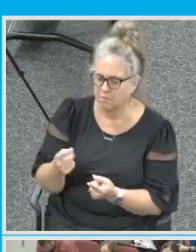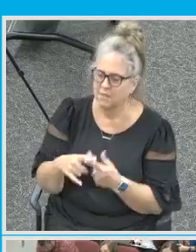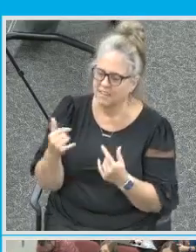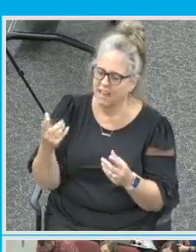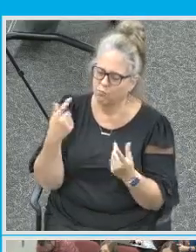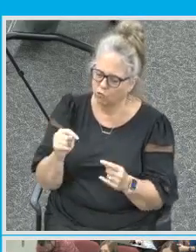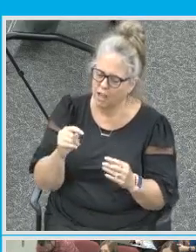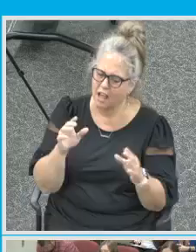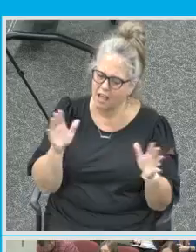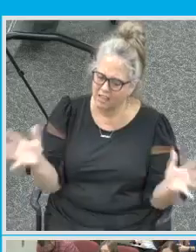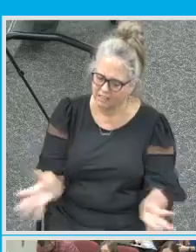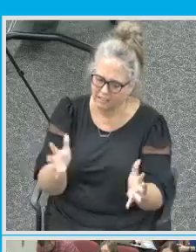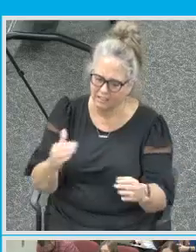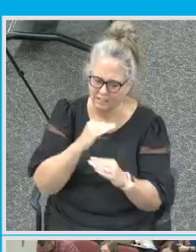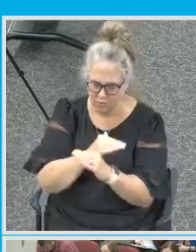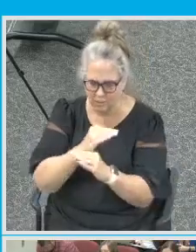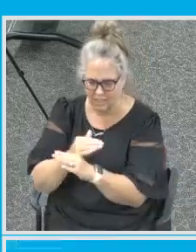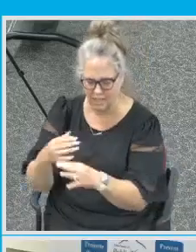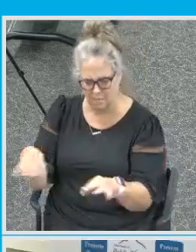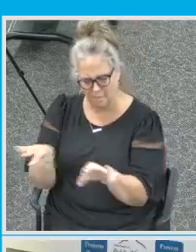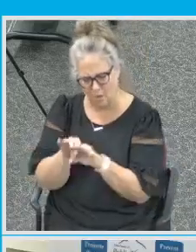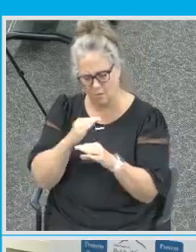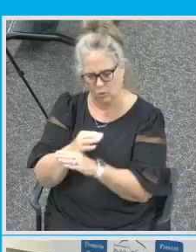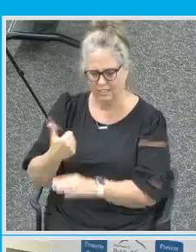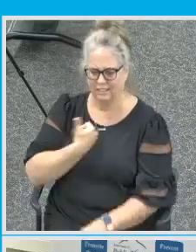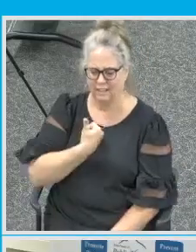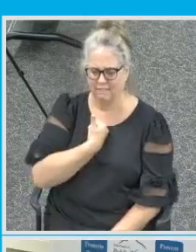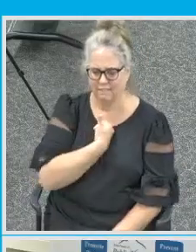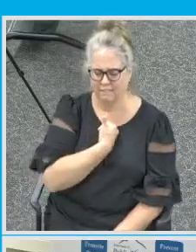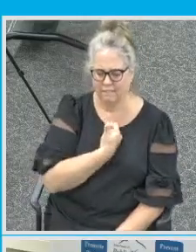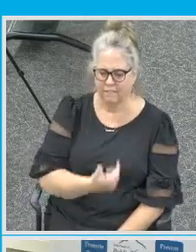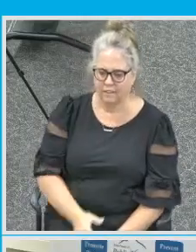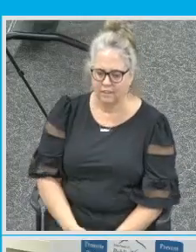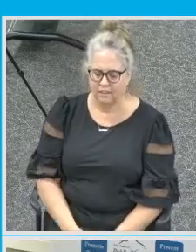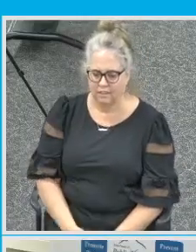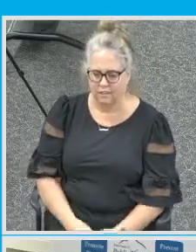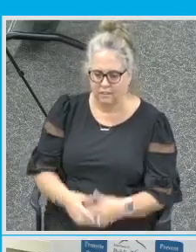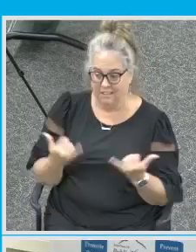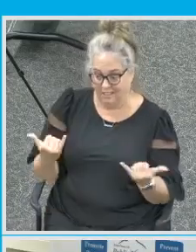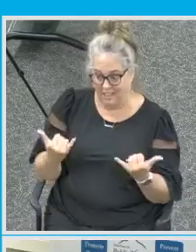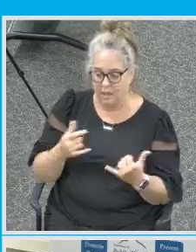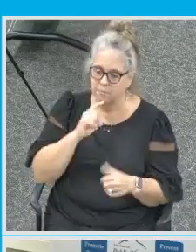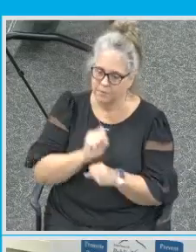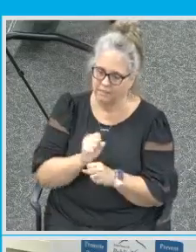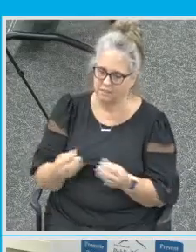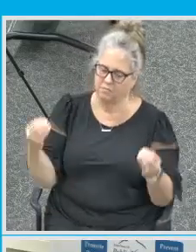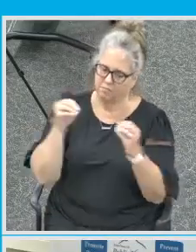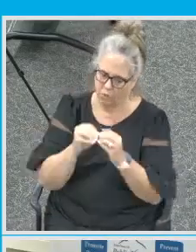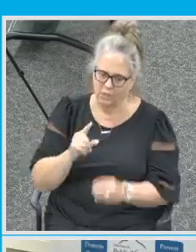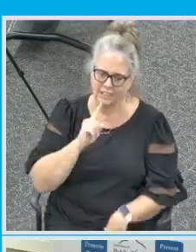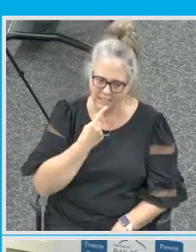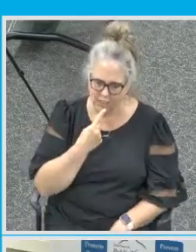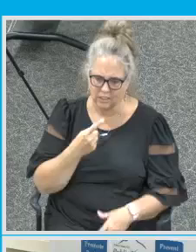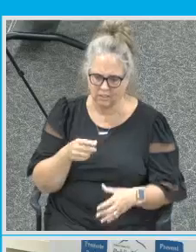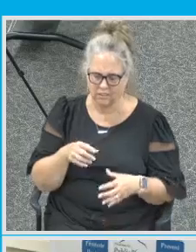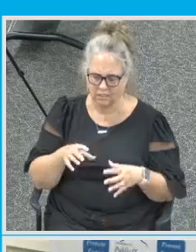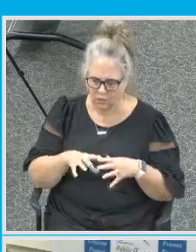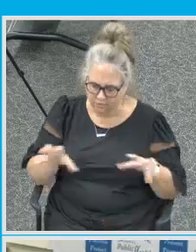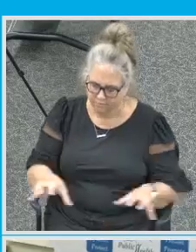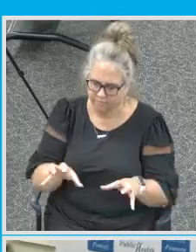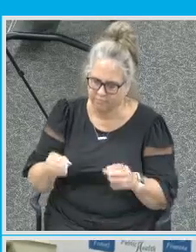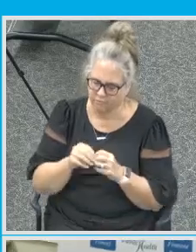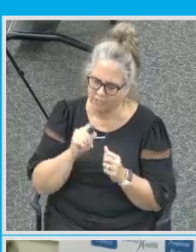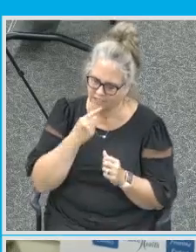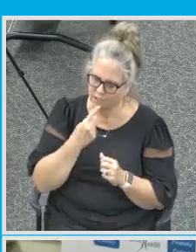critically important at this point in time that we practice those and be aware, because Dr. Albanese, what I'm gathering from what you're saying is that we've